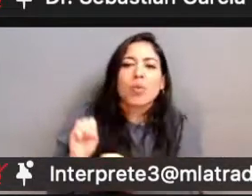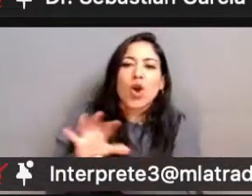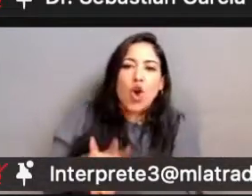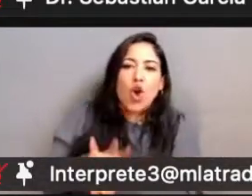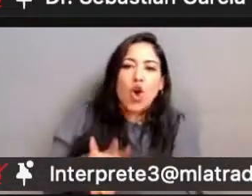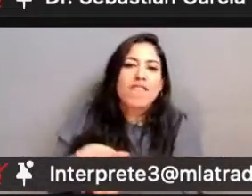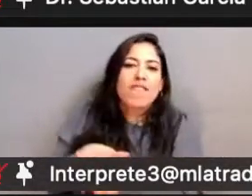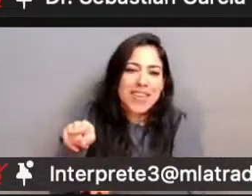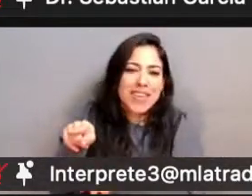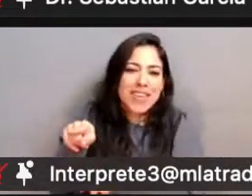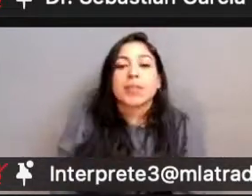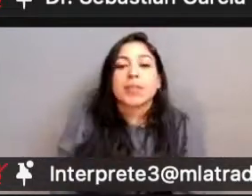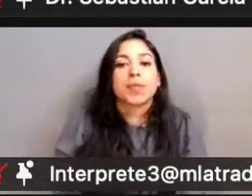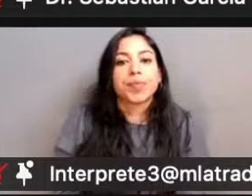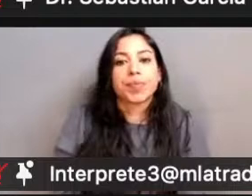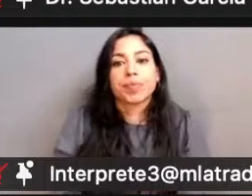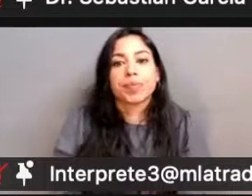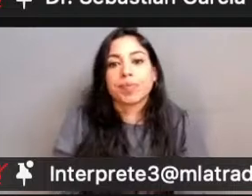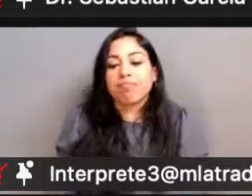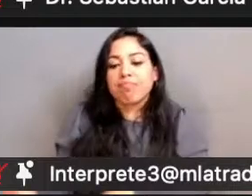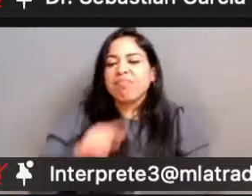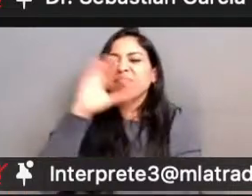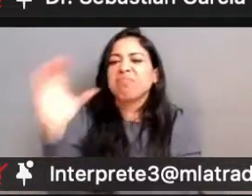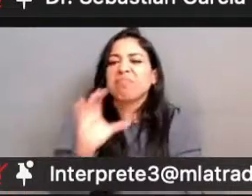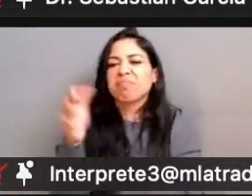in the incidence of COVID.